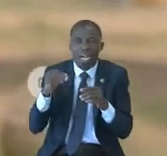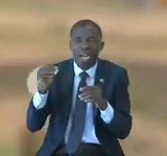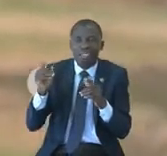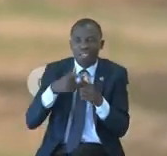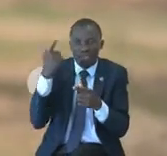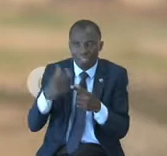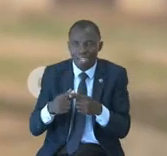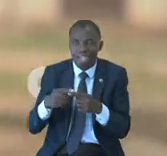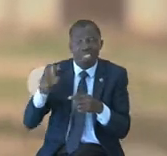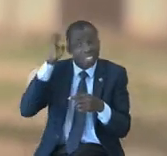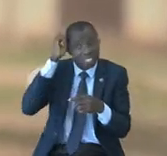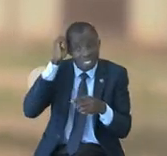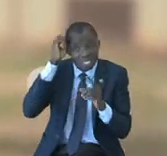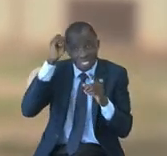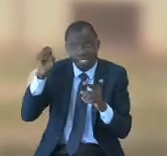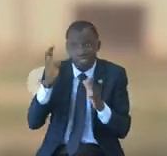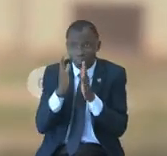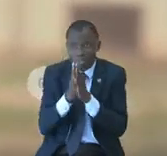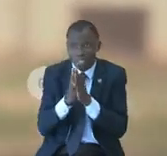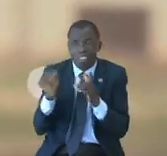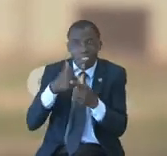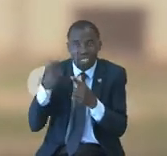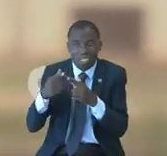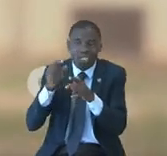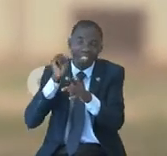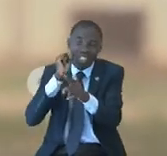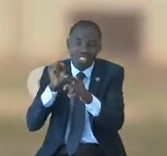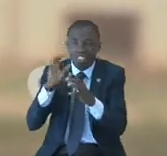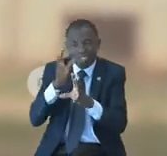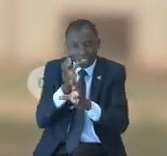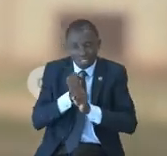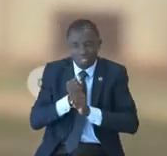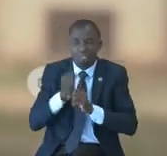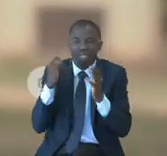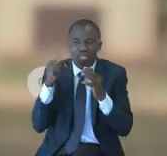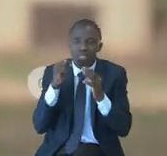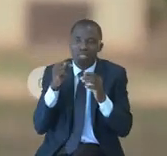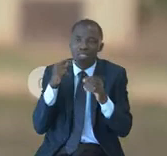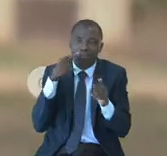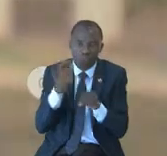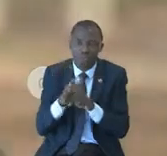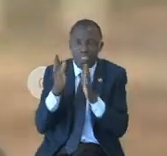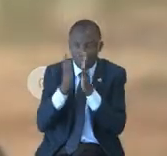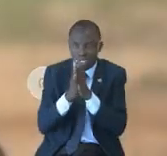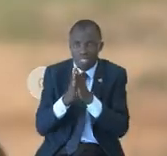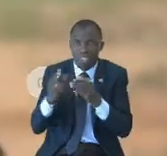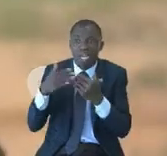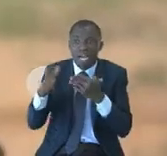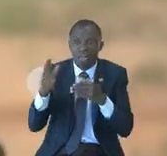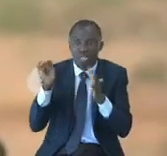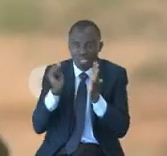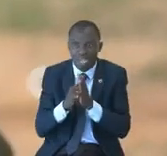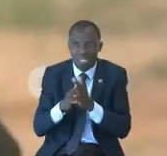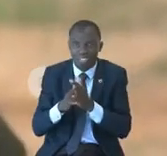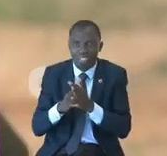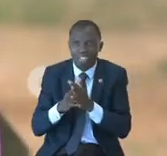that one of leg is mine. And I claimed the promise. And after the prayer, as I went home, I looked at the